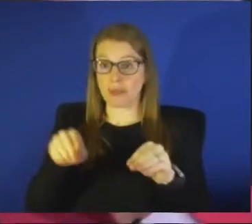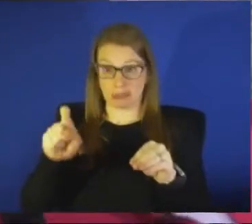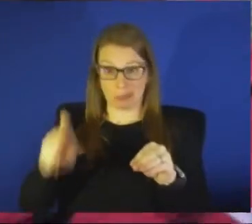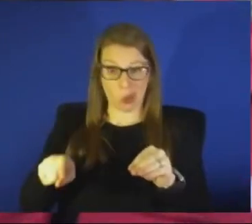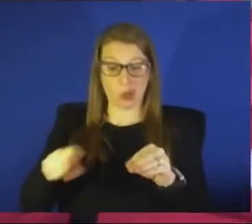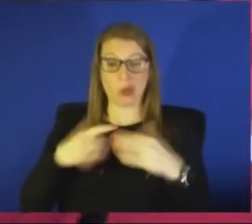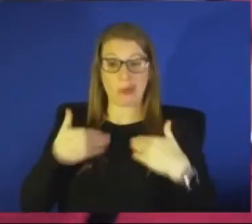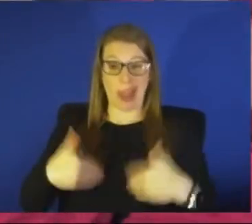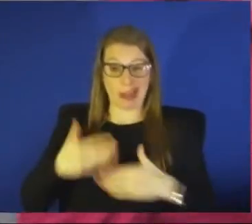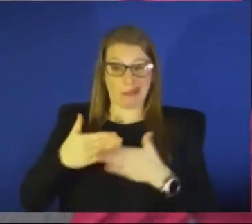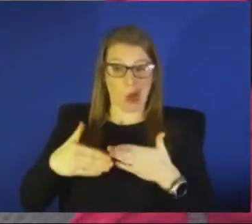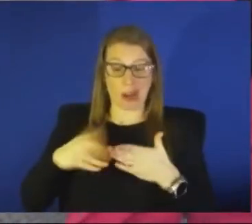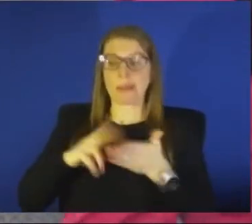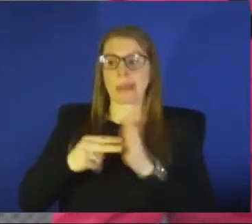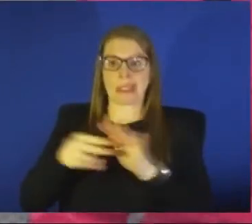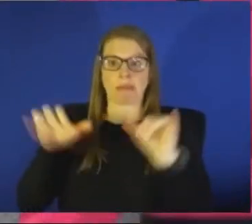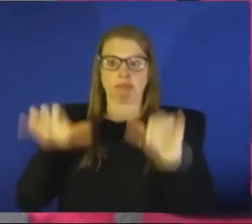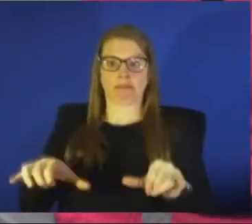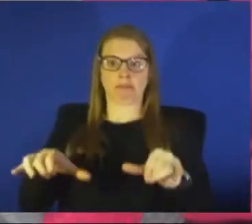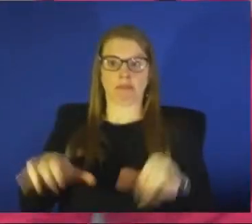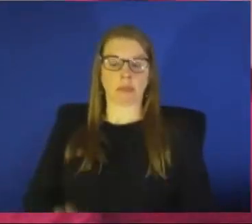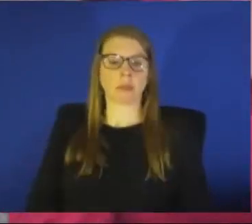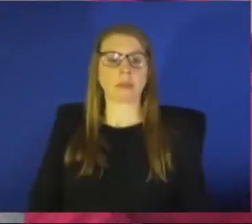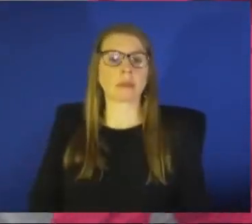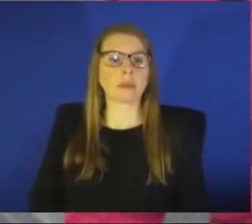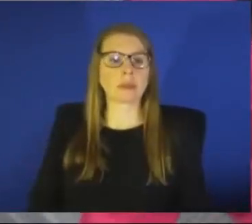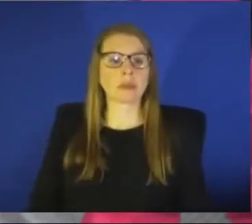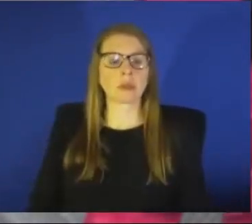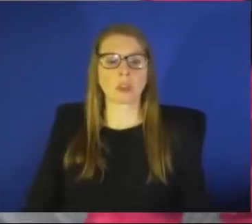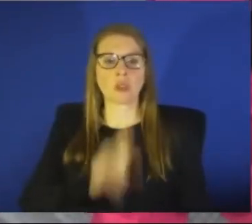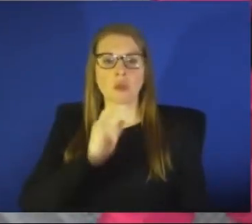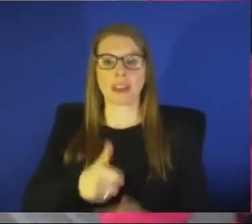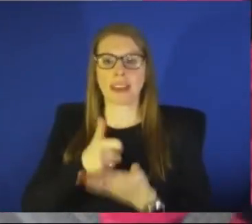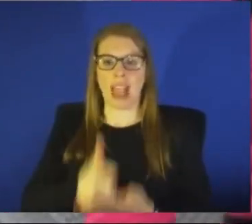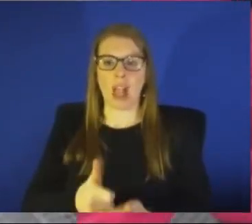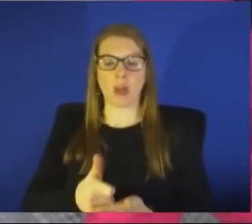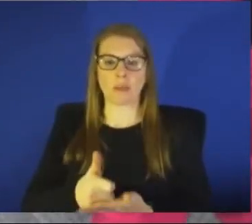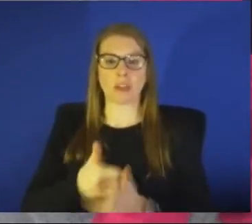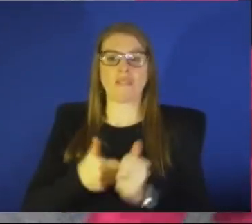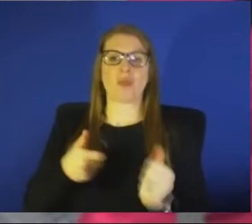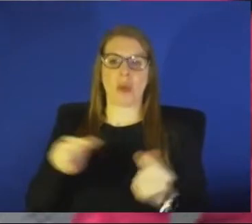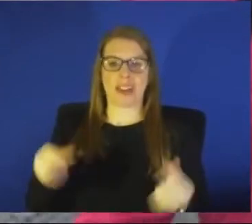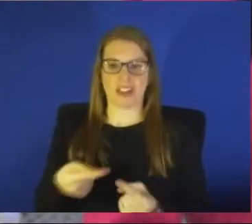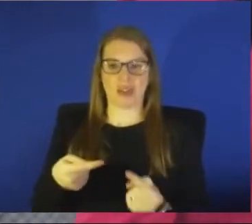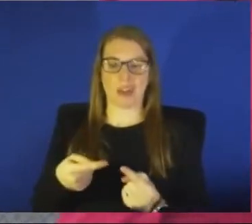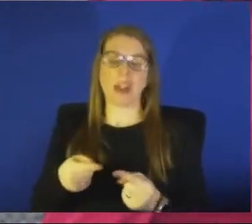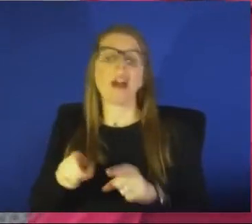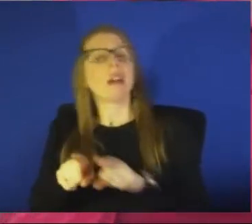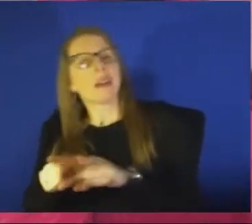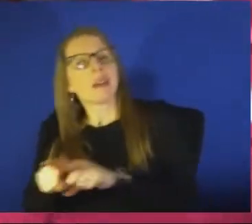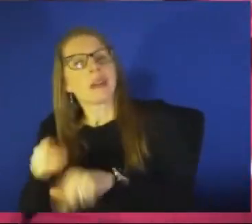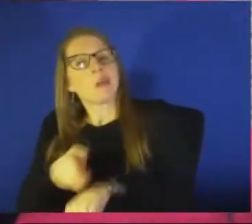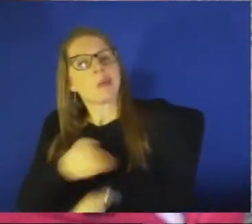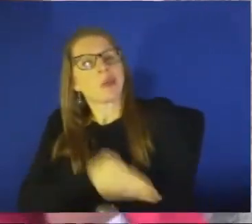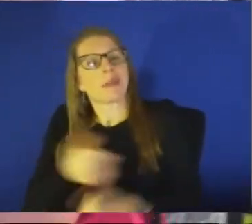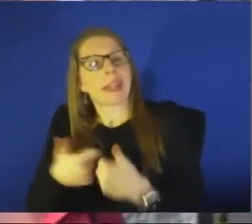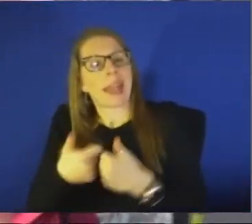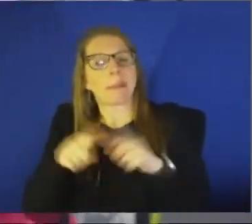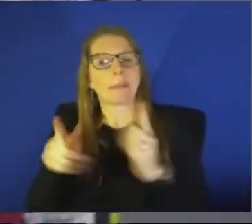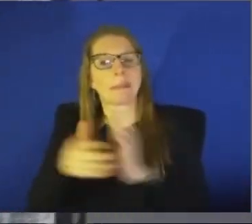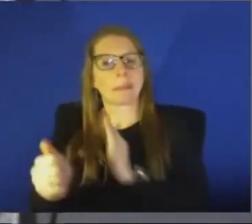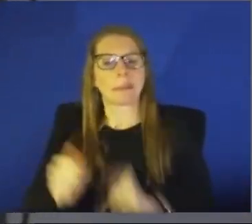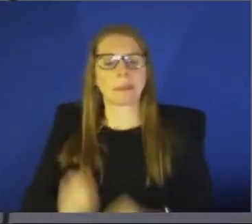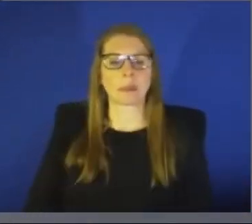course wanted to help your golf game, but Correct. really helping to keep injury away, correct? Correct. So this is a very versatile piece of technology. It's used by both